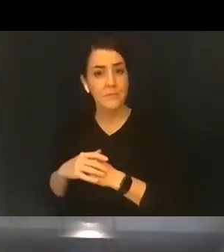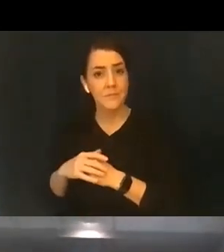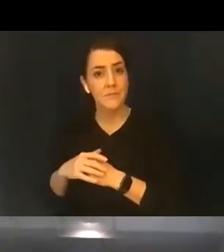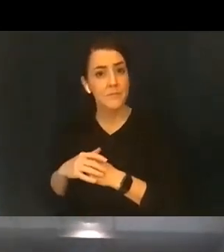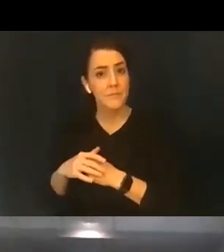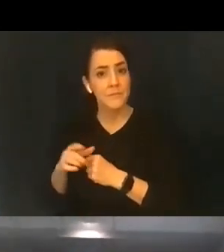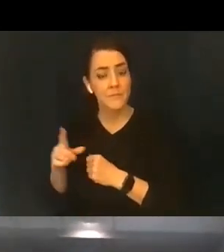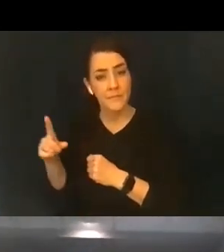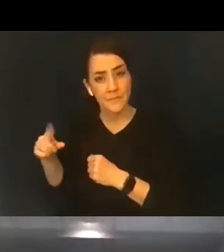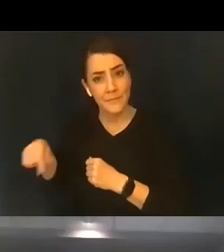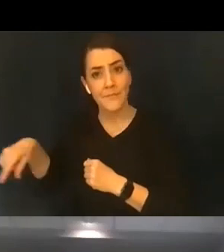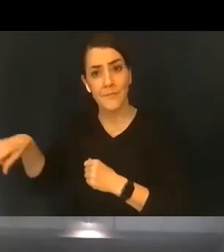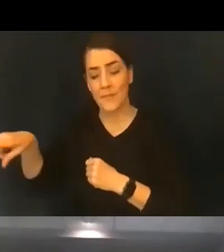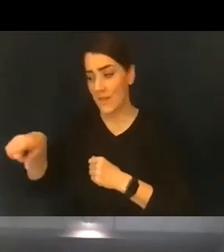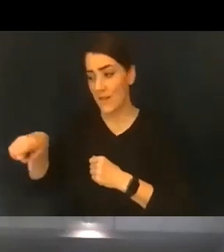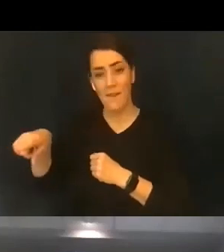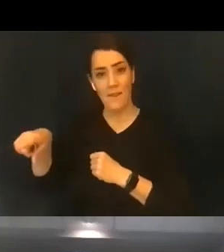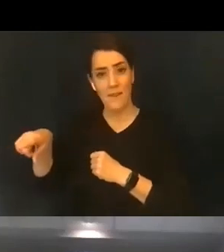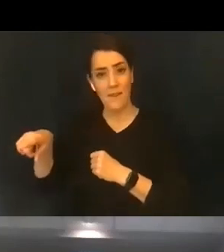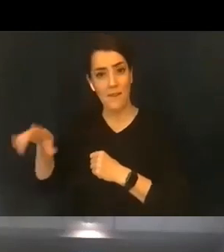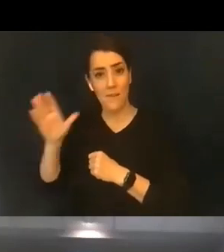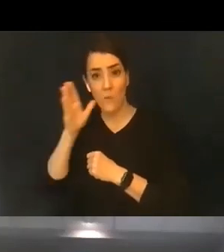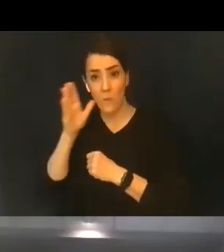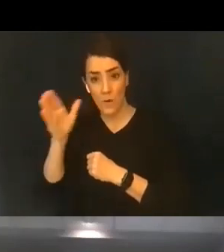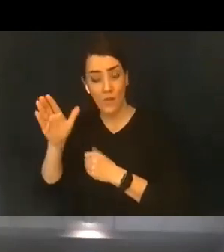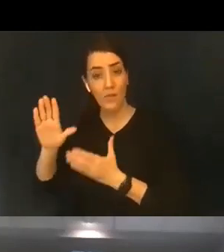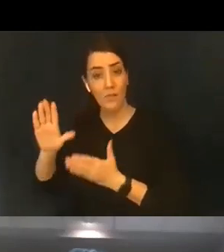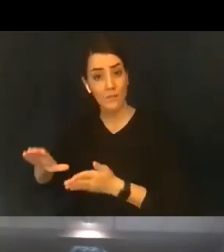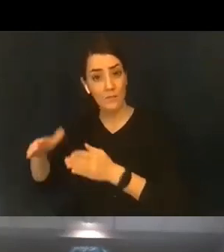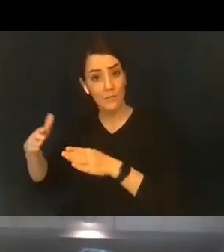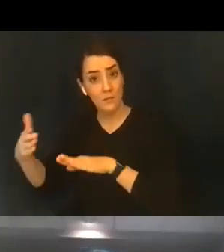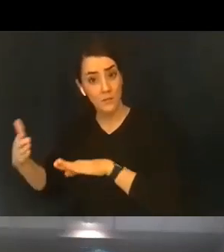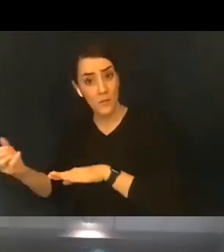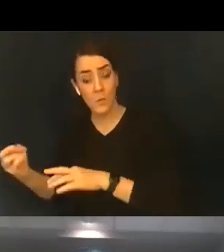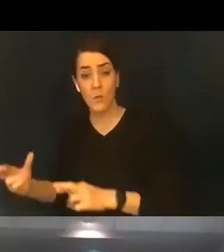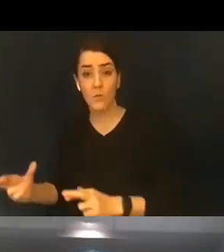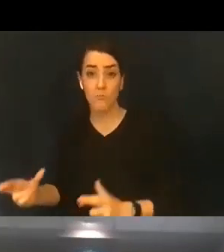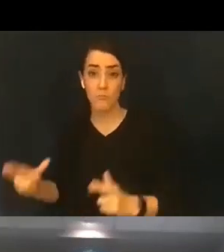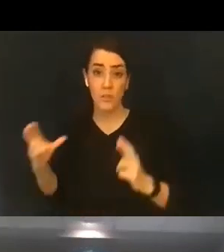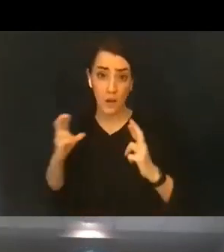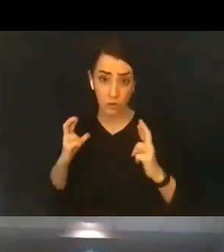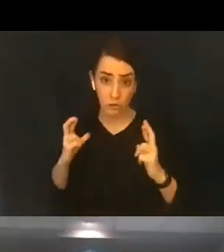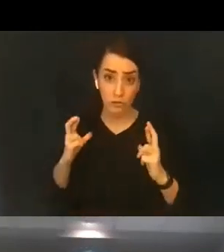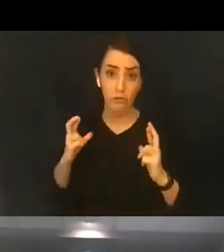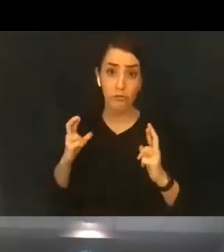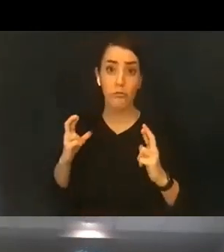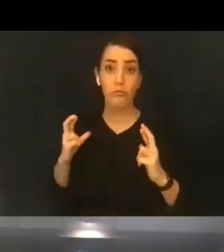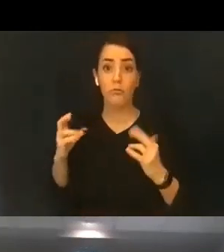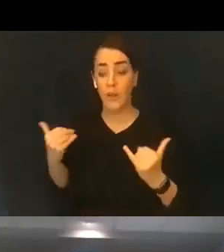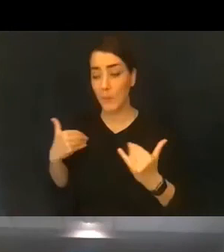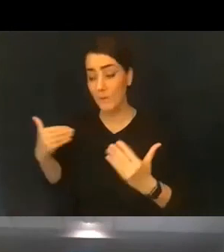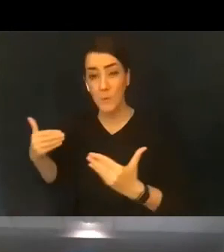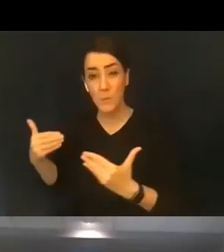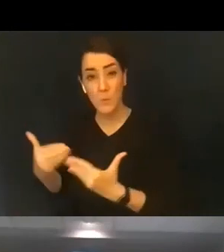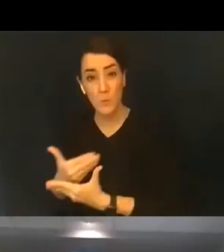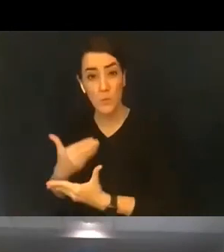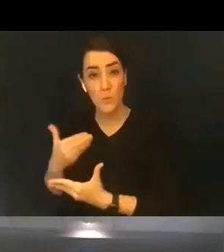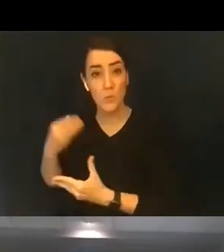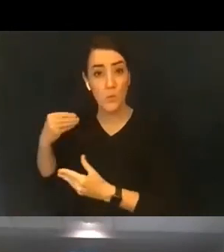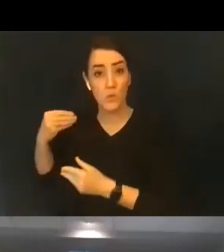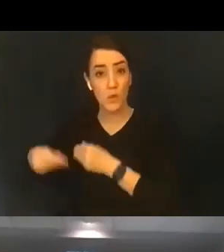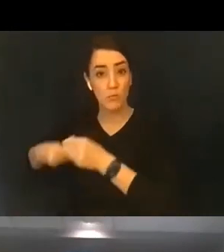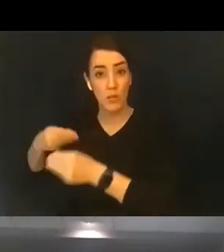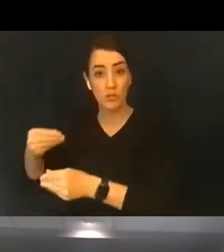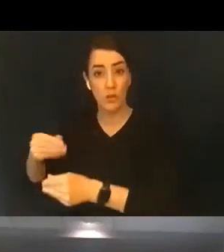they will either have passed on or they will have retired. So then we're dealing with a new generation of Cambodians